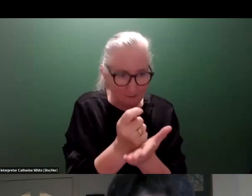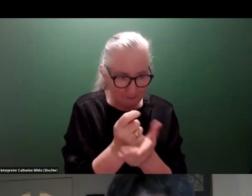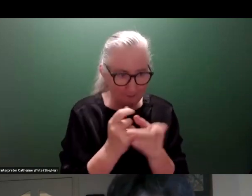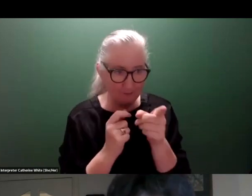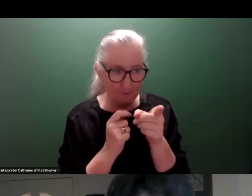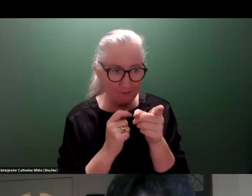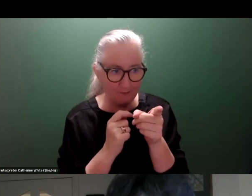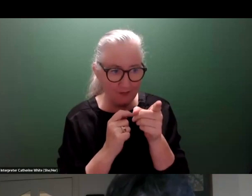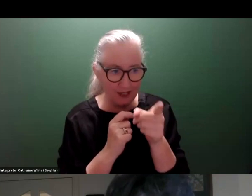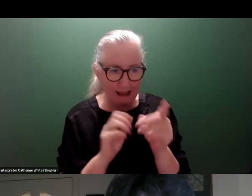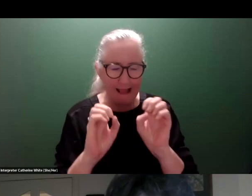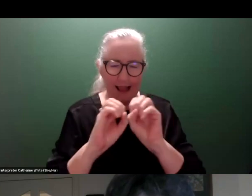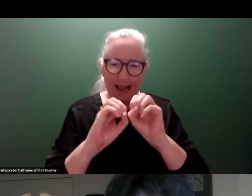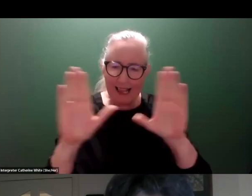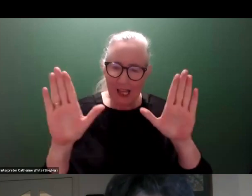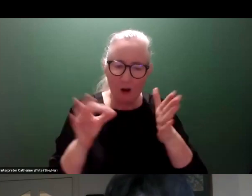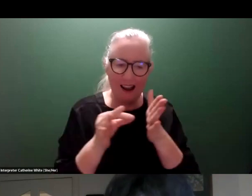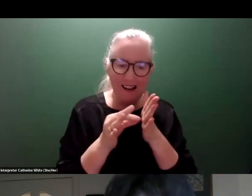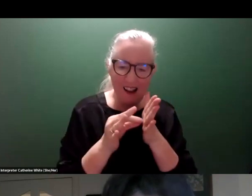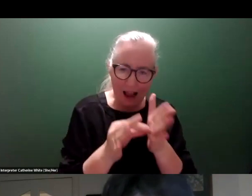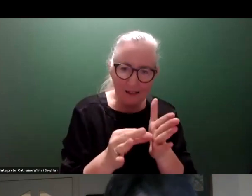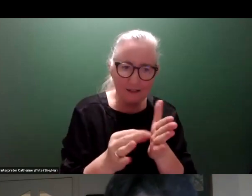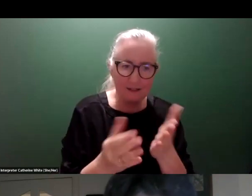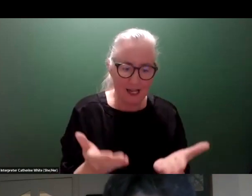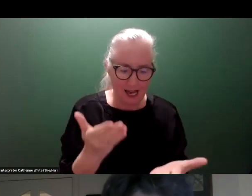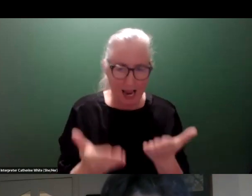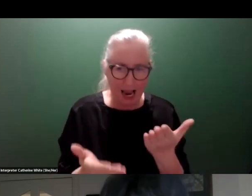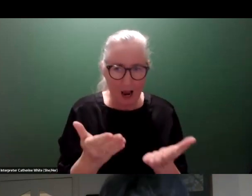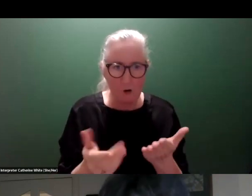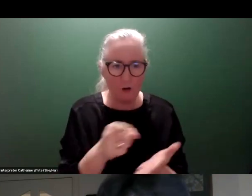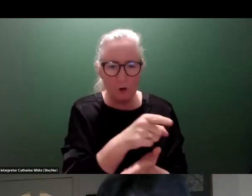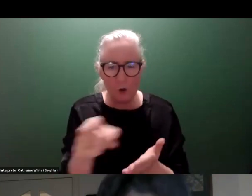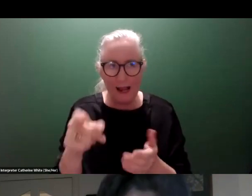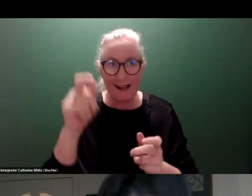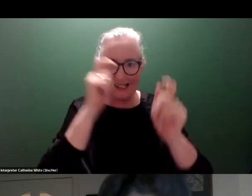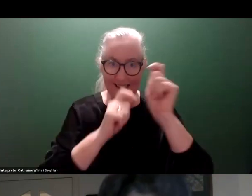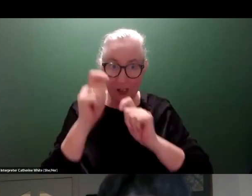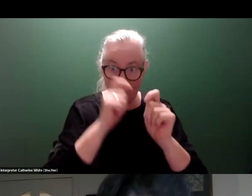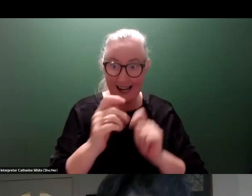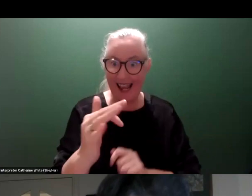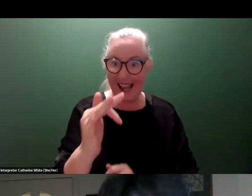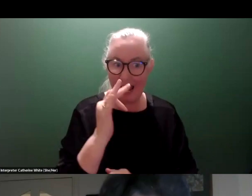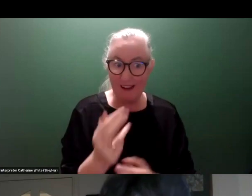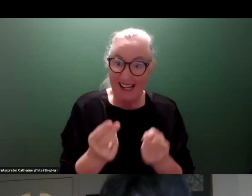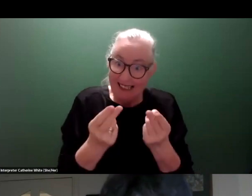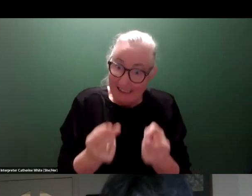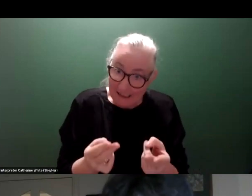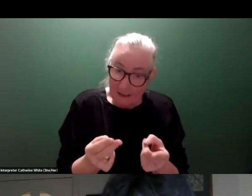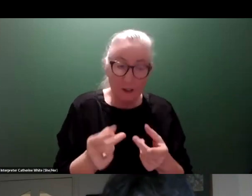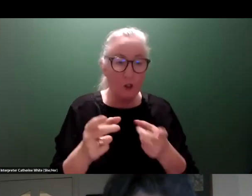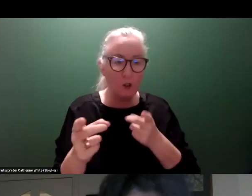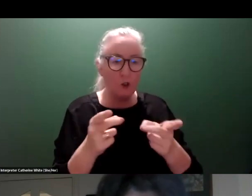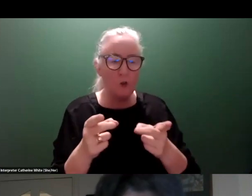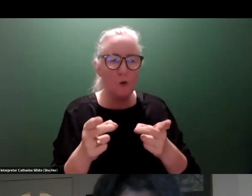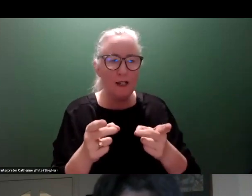a clear guidance as to how you consider whether you need to do a capacity assessment.